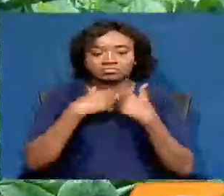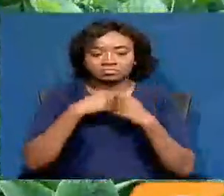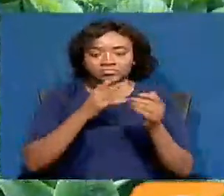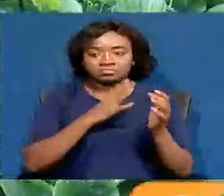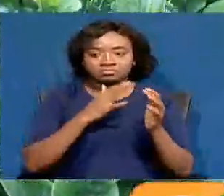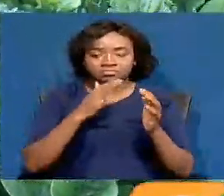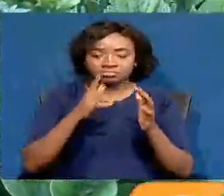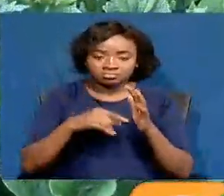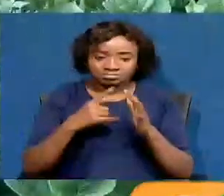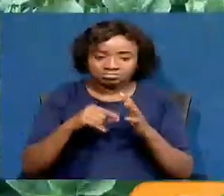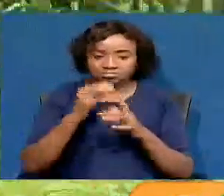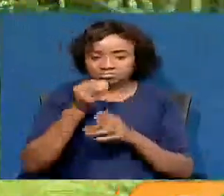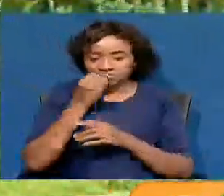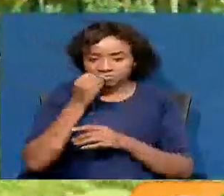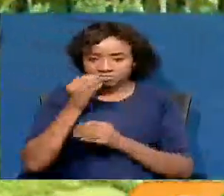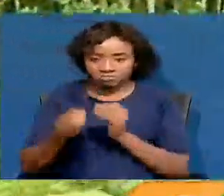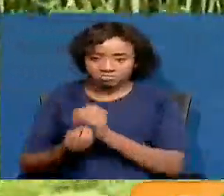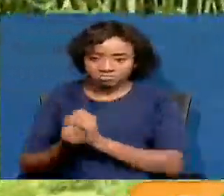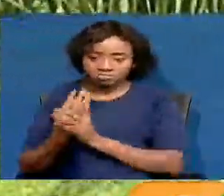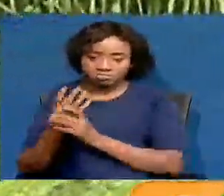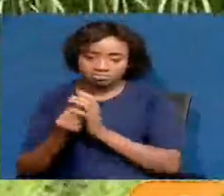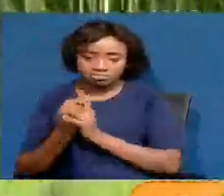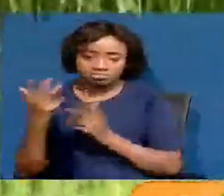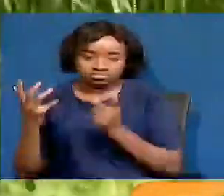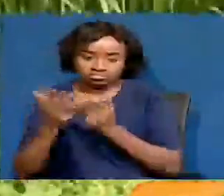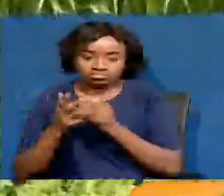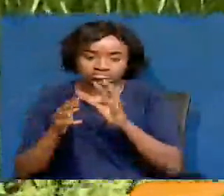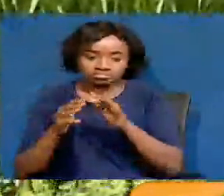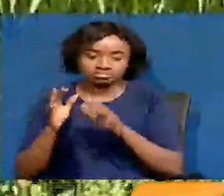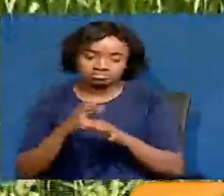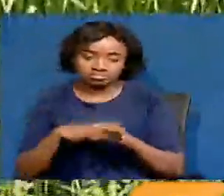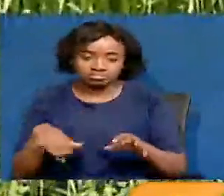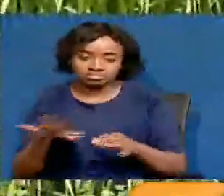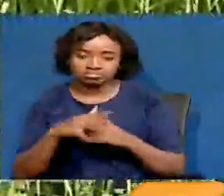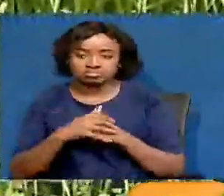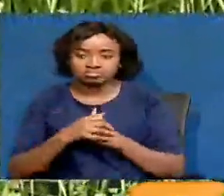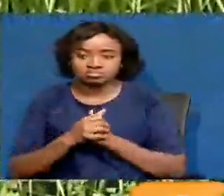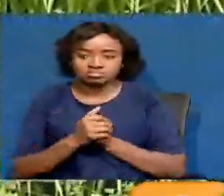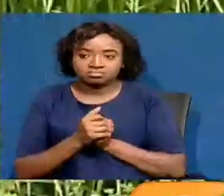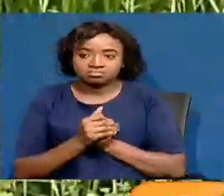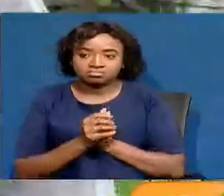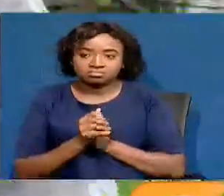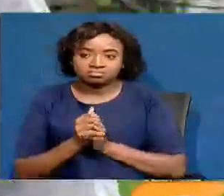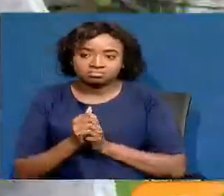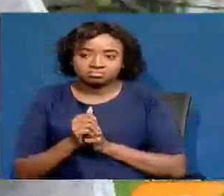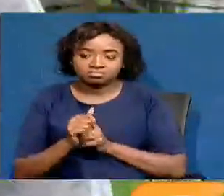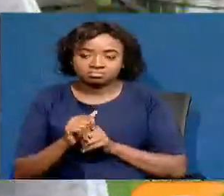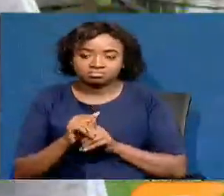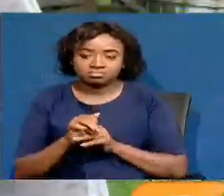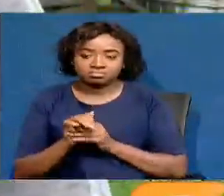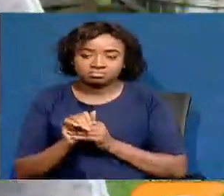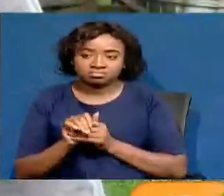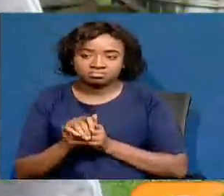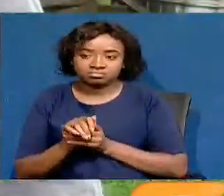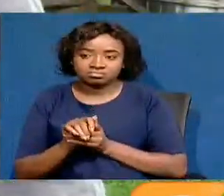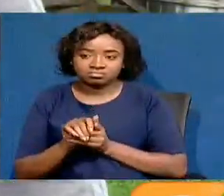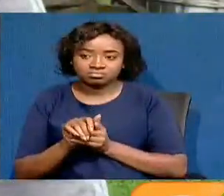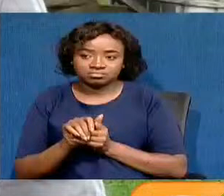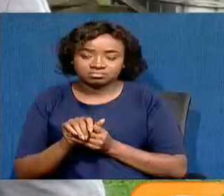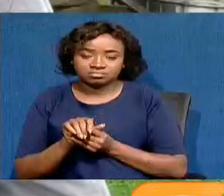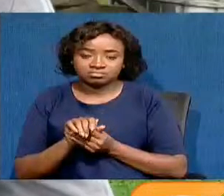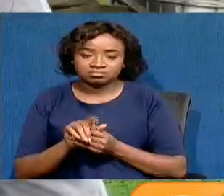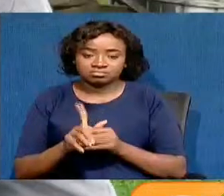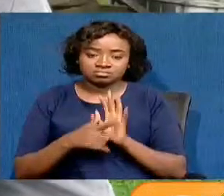plants using what grows best in their regions. At Anthony's place, we were able to